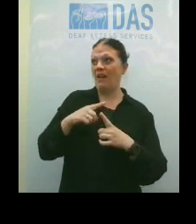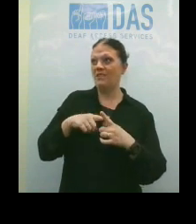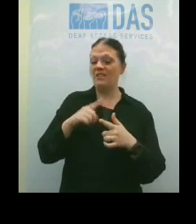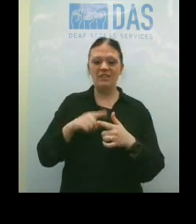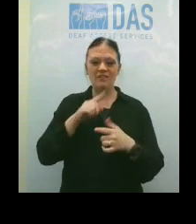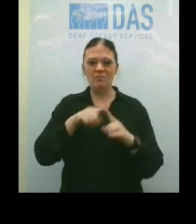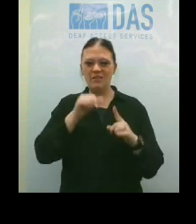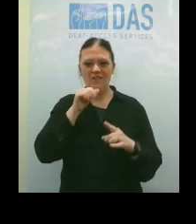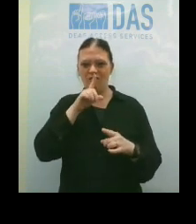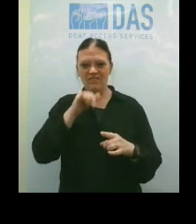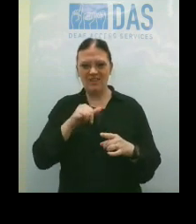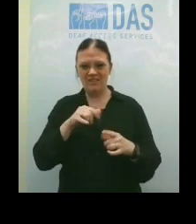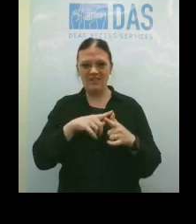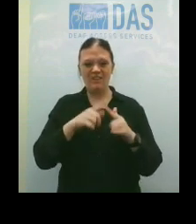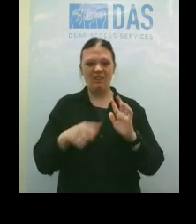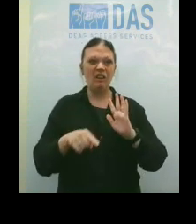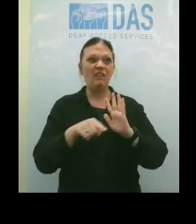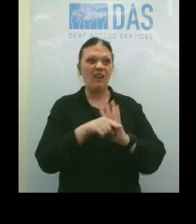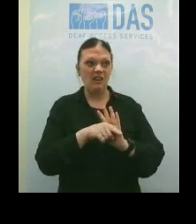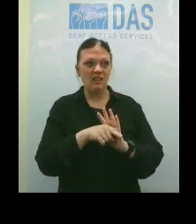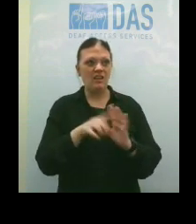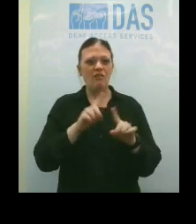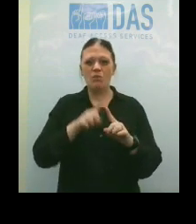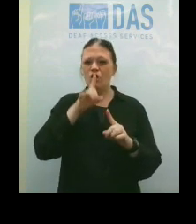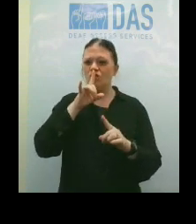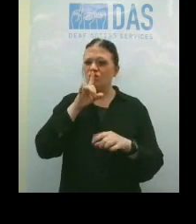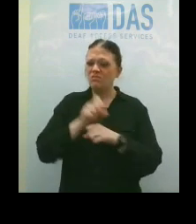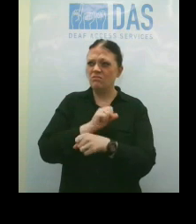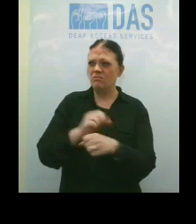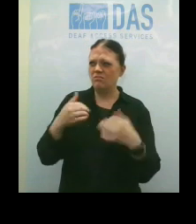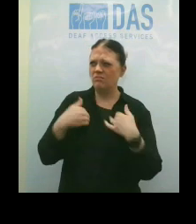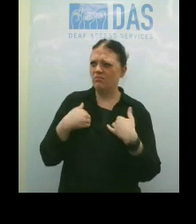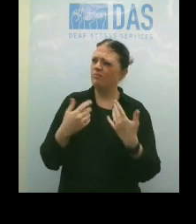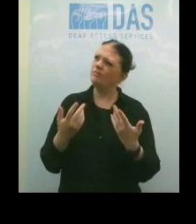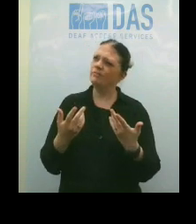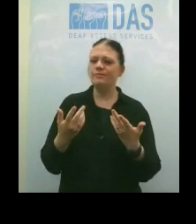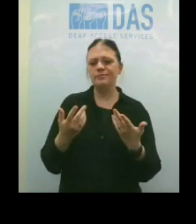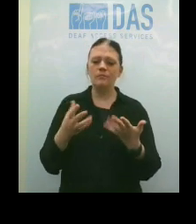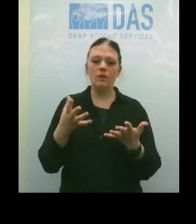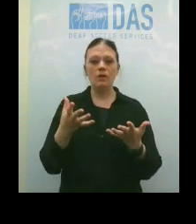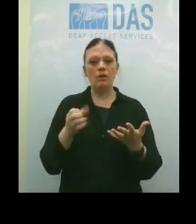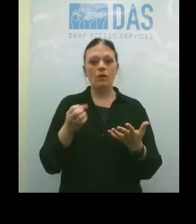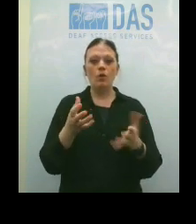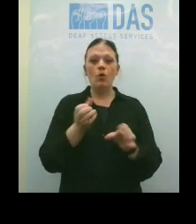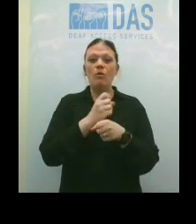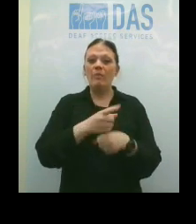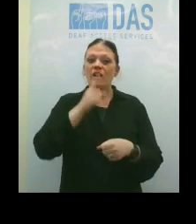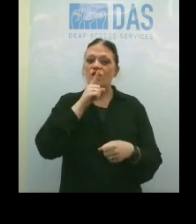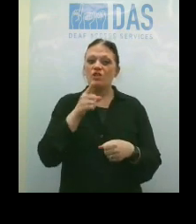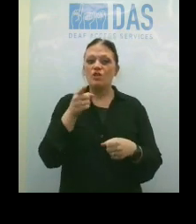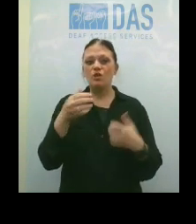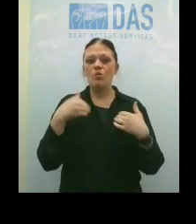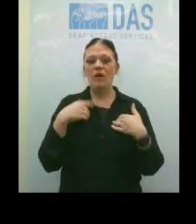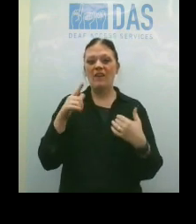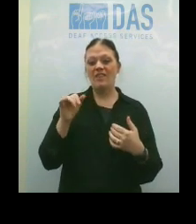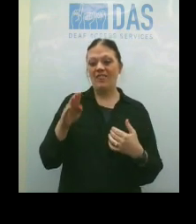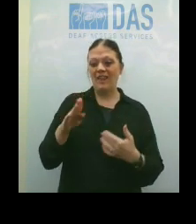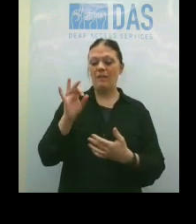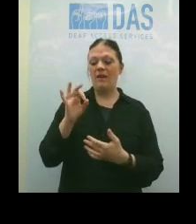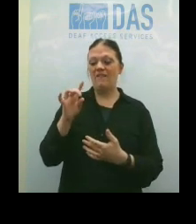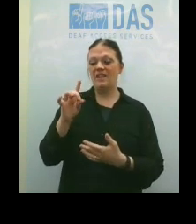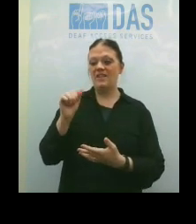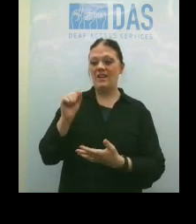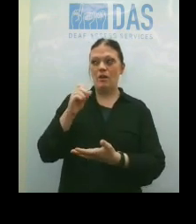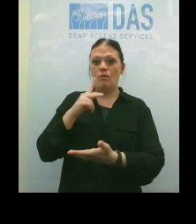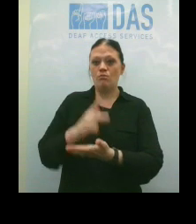false negatives, so the result is negatives and you really do have antibodies. So you want to try to make sure that you go to a lab that has an FDA